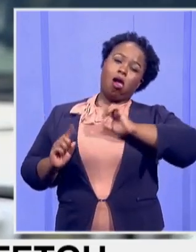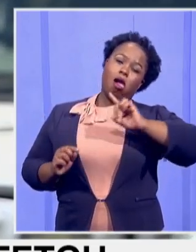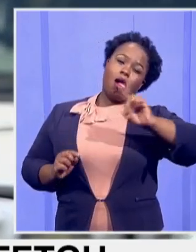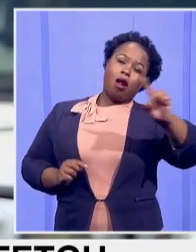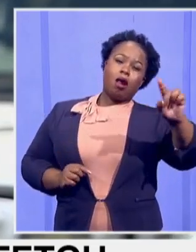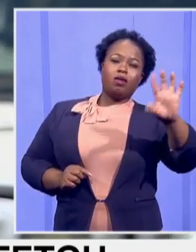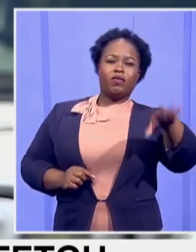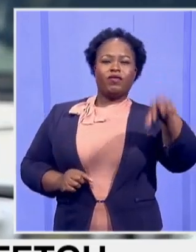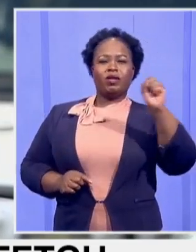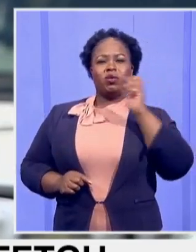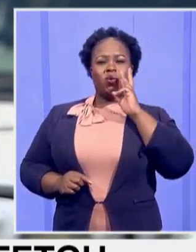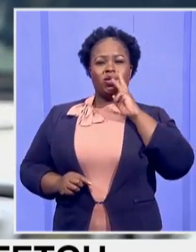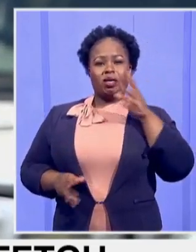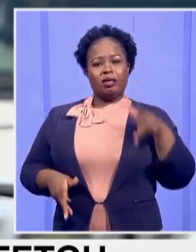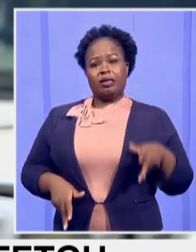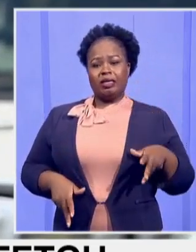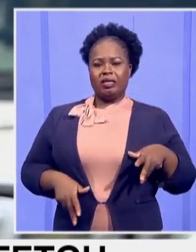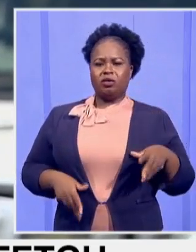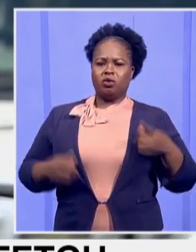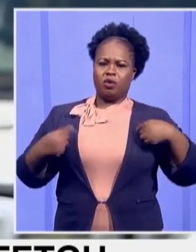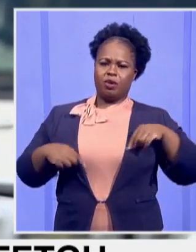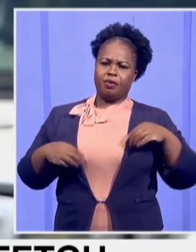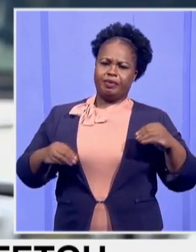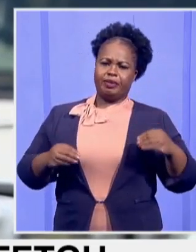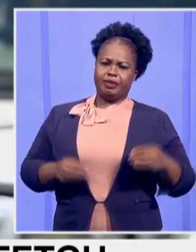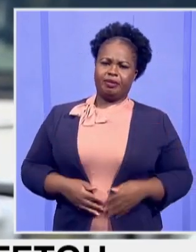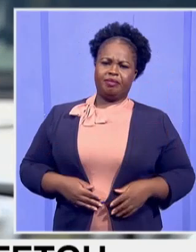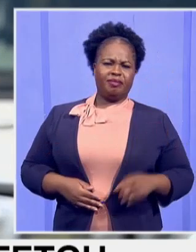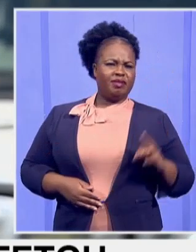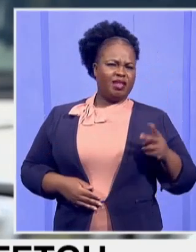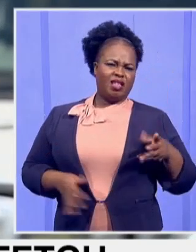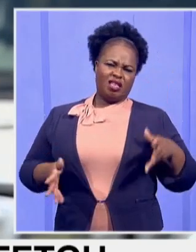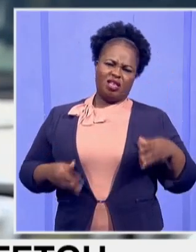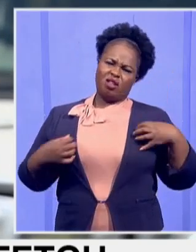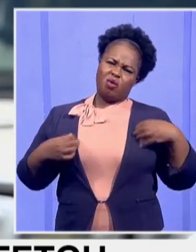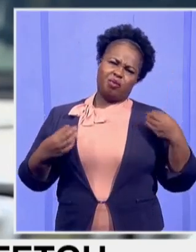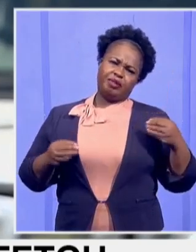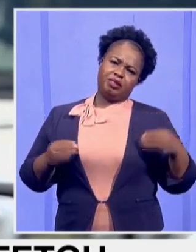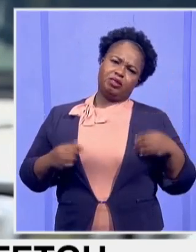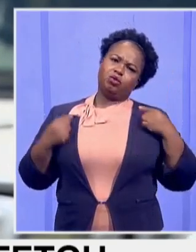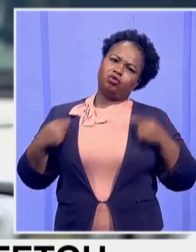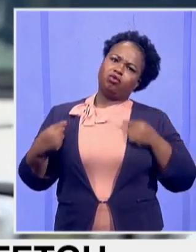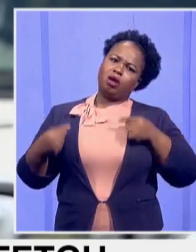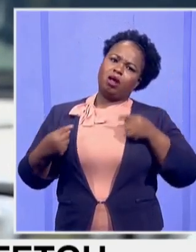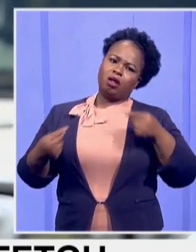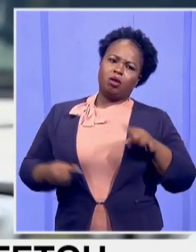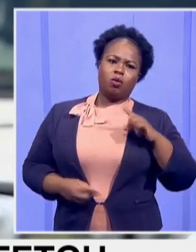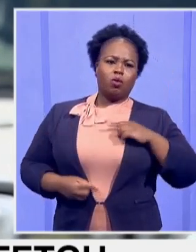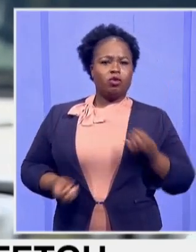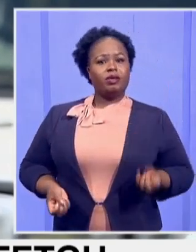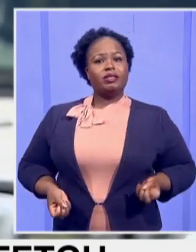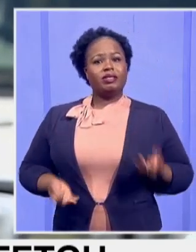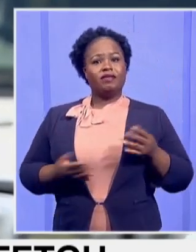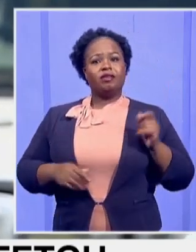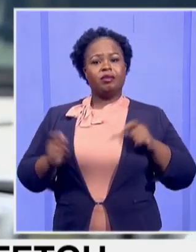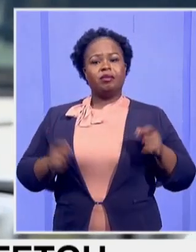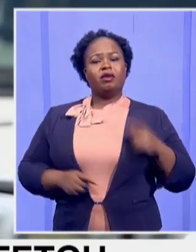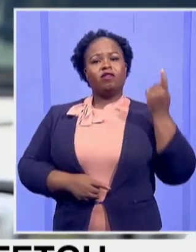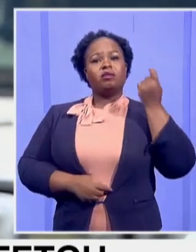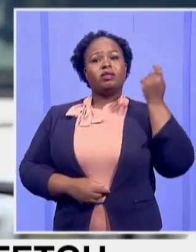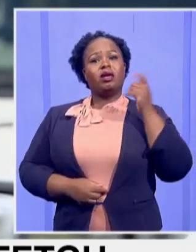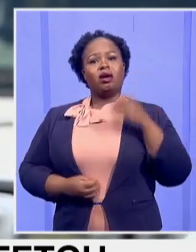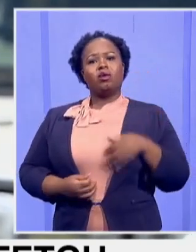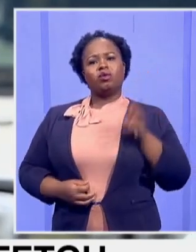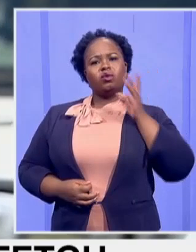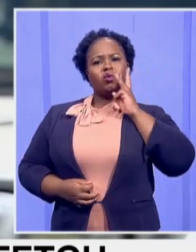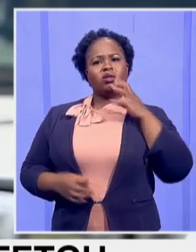here to our business. And some of us here in our business are struggling because we have to supply people from town with waters.